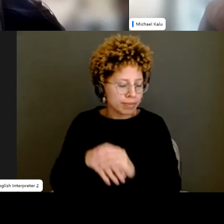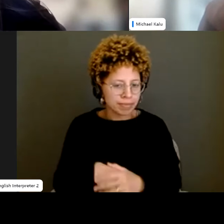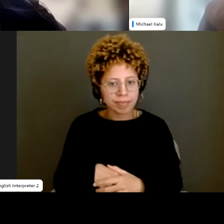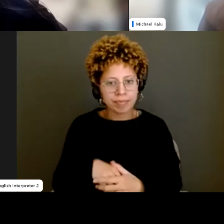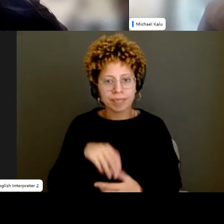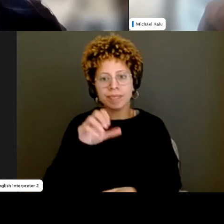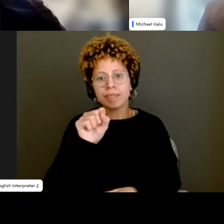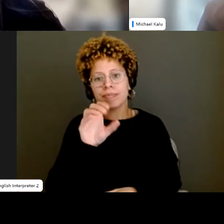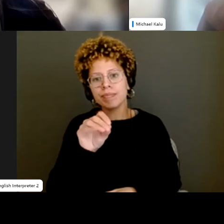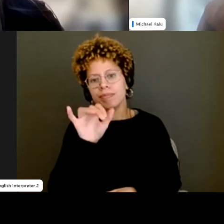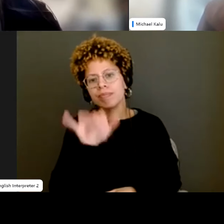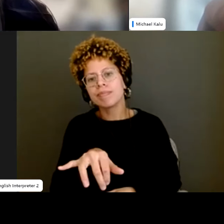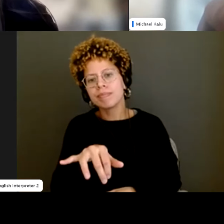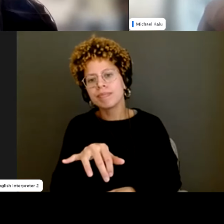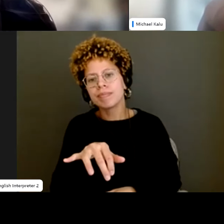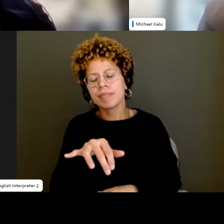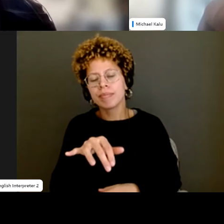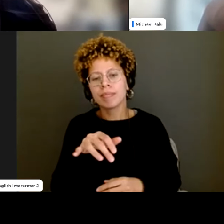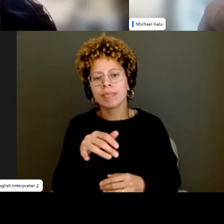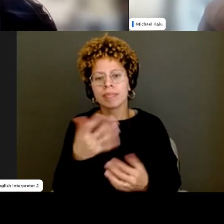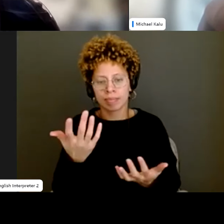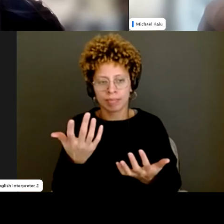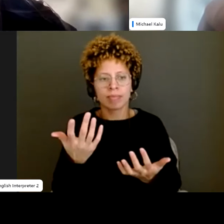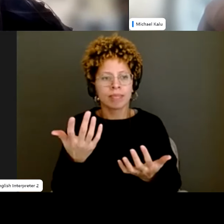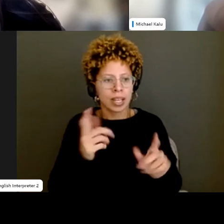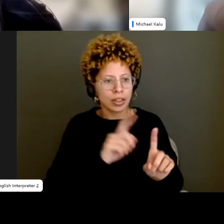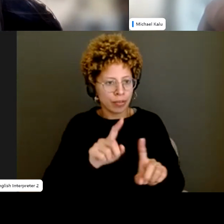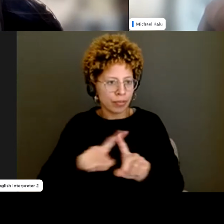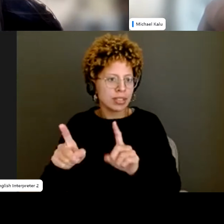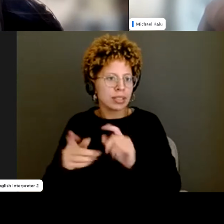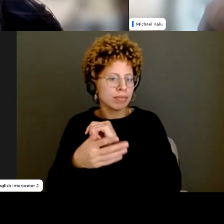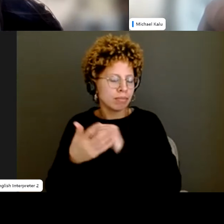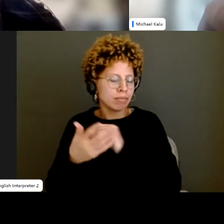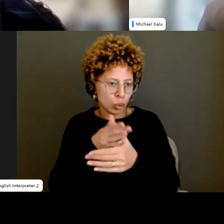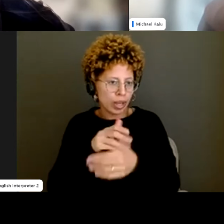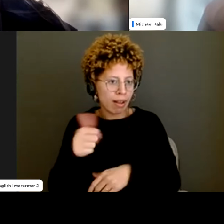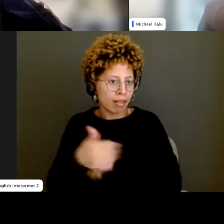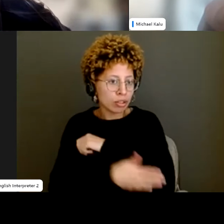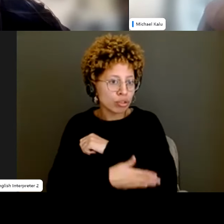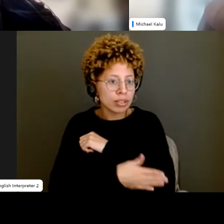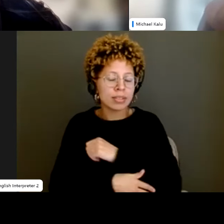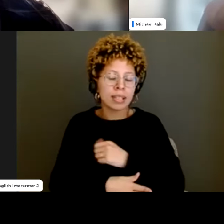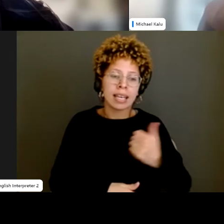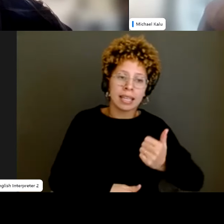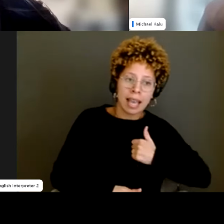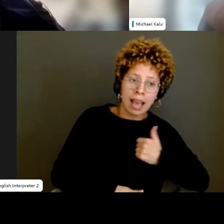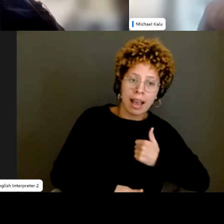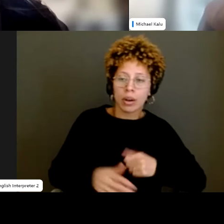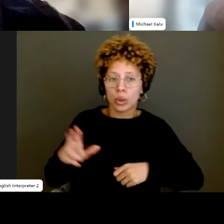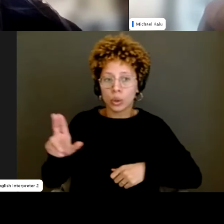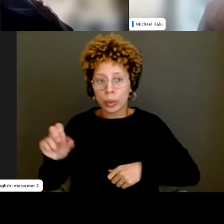that, we'll ask that question was the differences. Another question was the difference between Canada and US between provinces. I